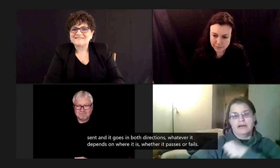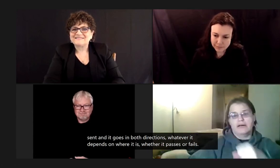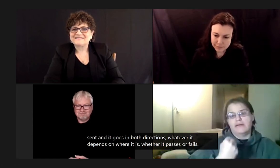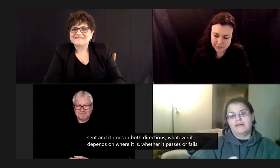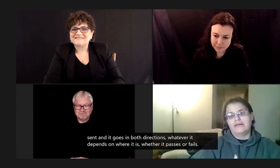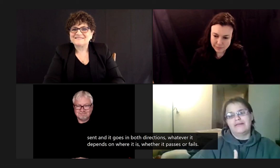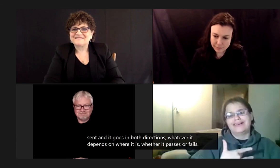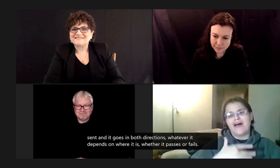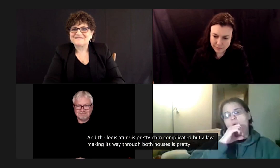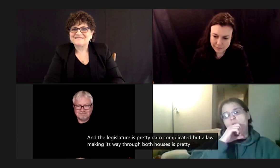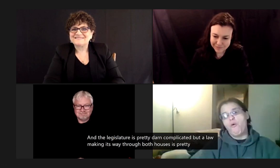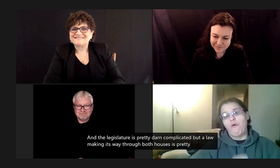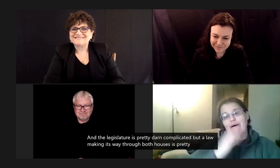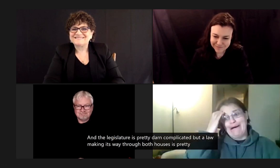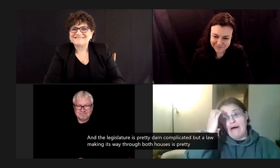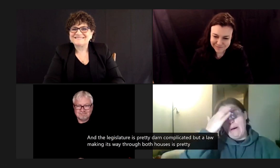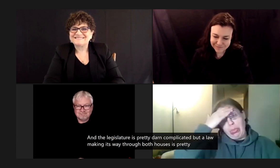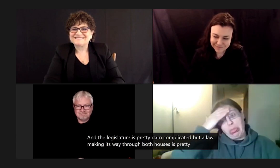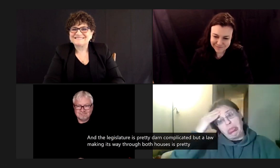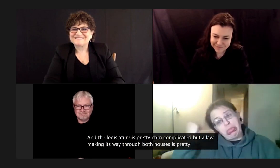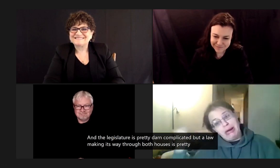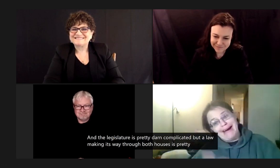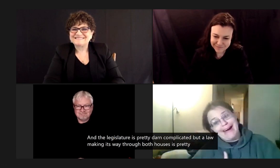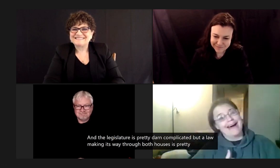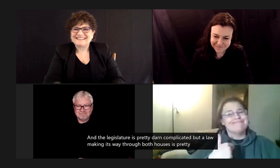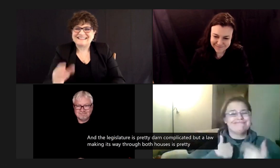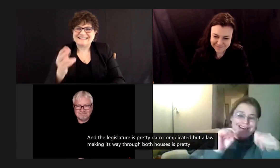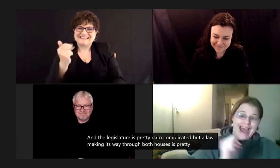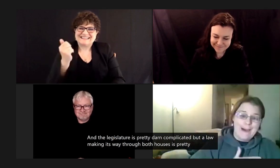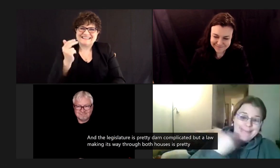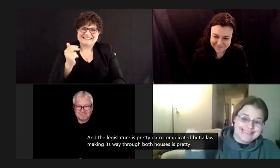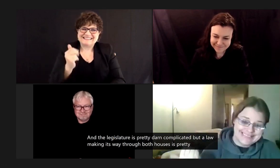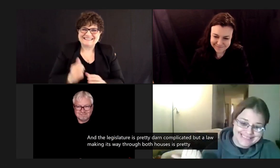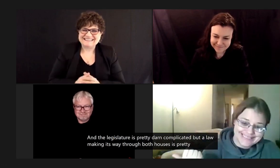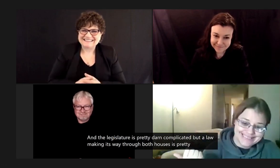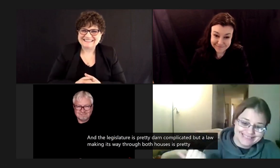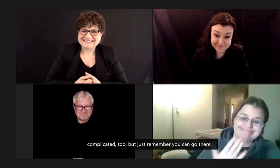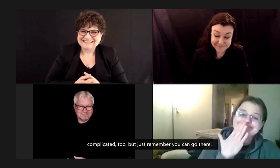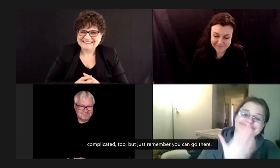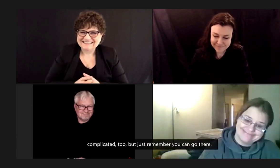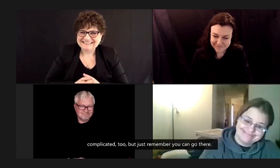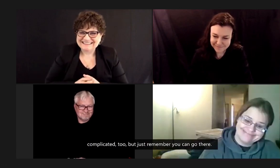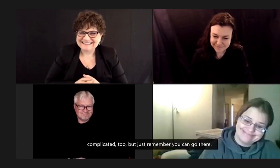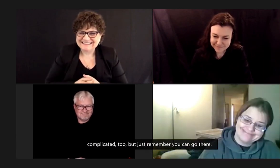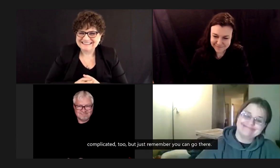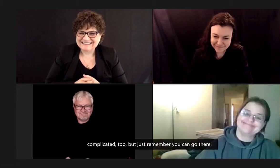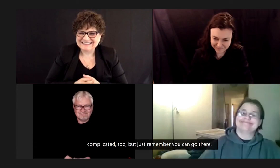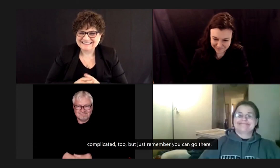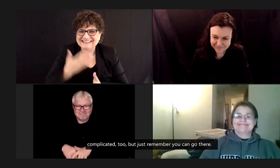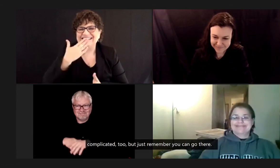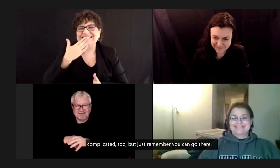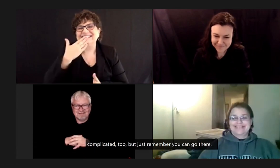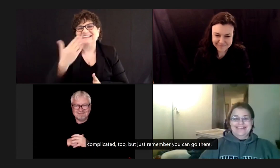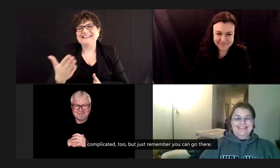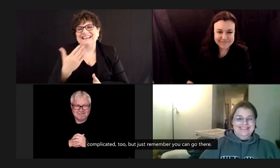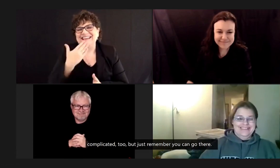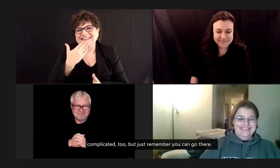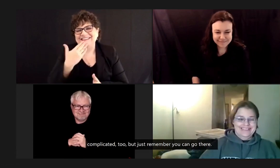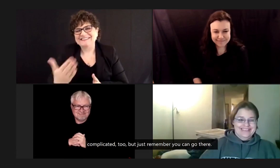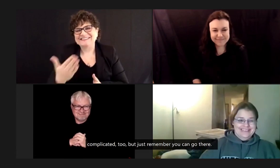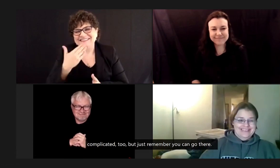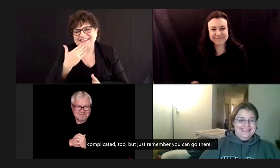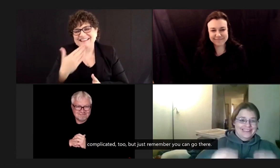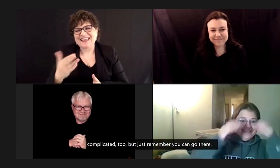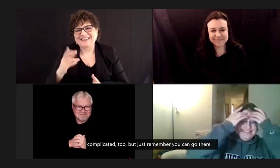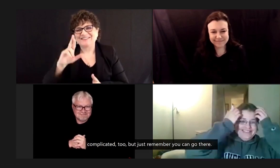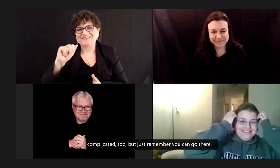But just remember and go there. I worked there for 5 years, so it became very familiar, but it's been, I haven't been there for 5 years, excuse me, so I've forgotten